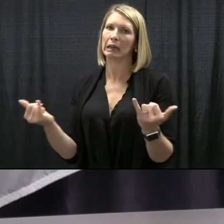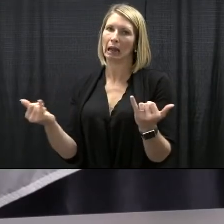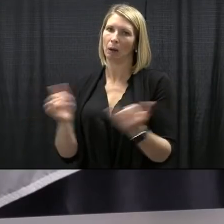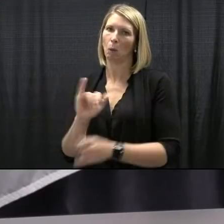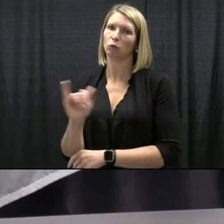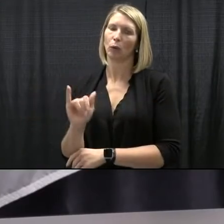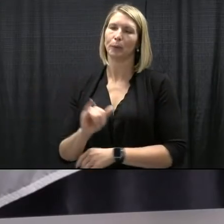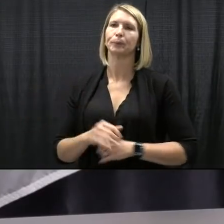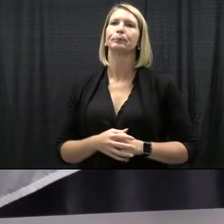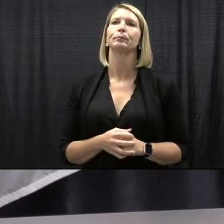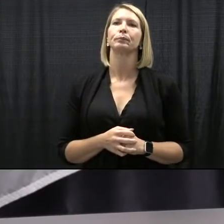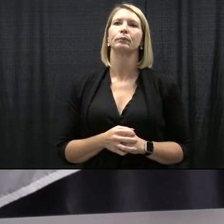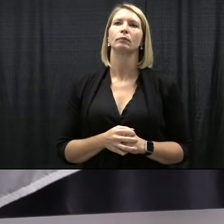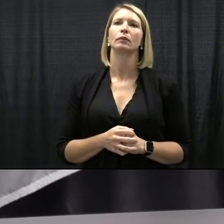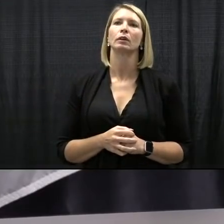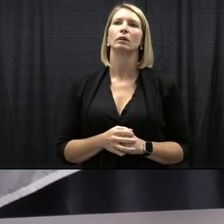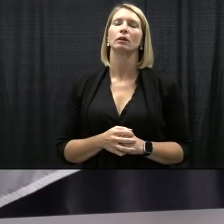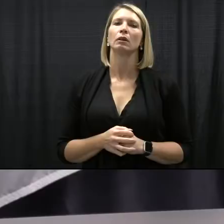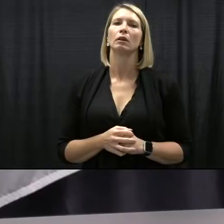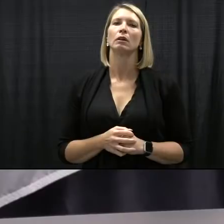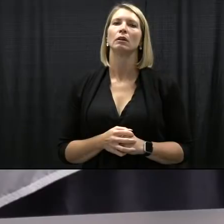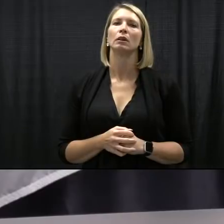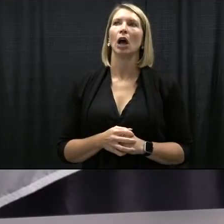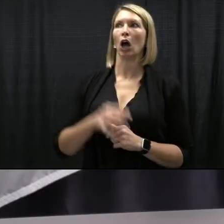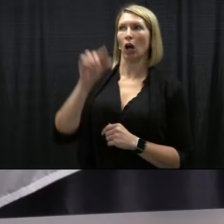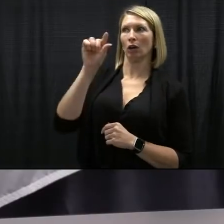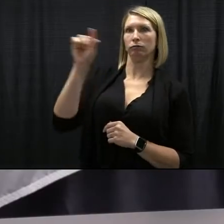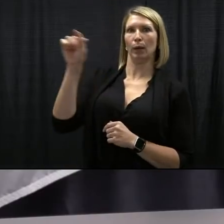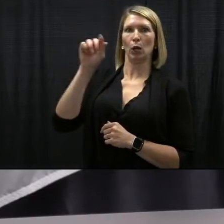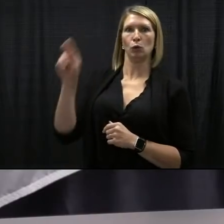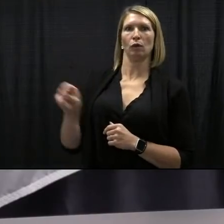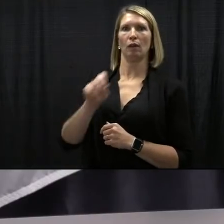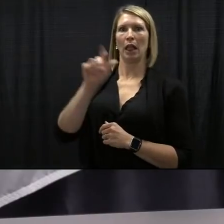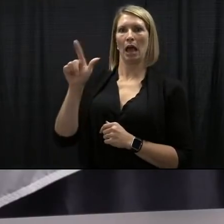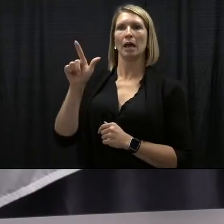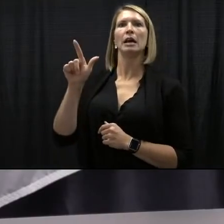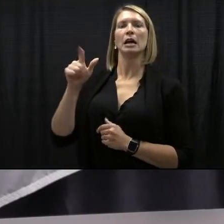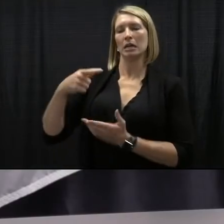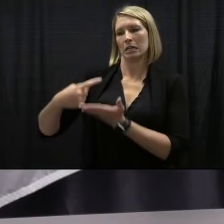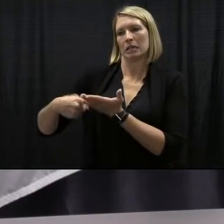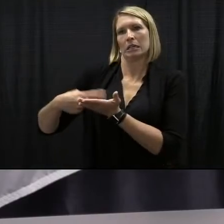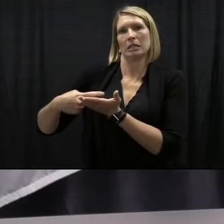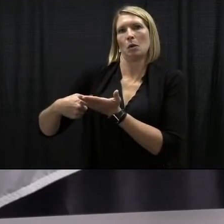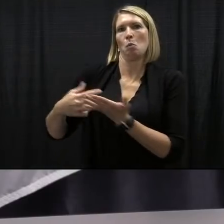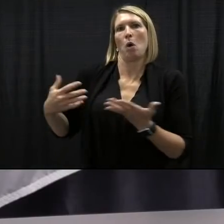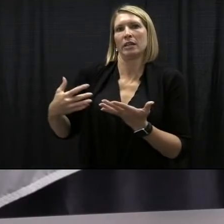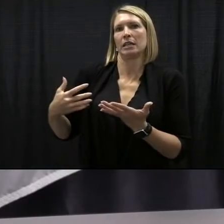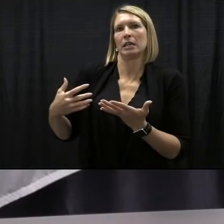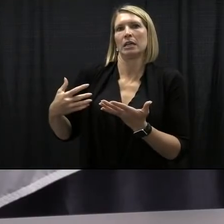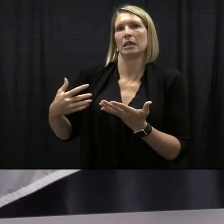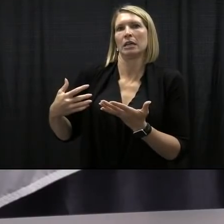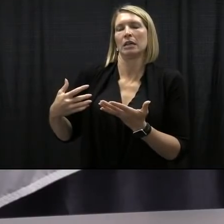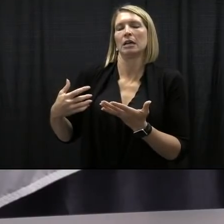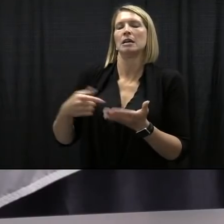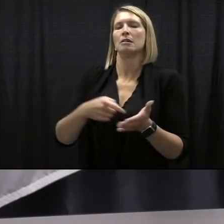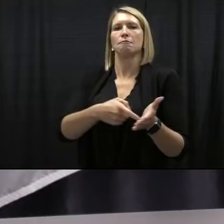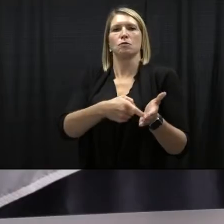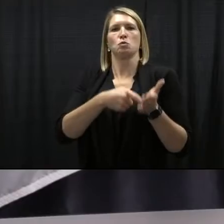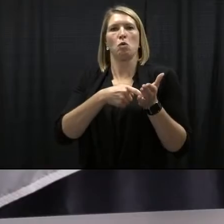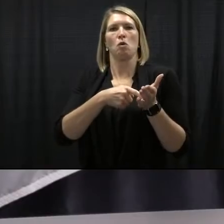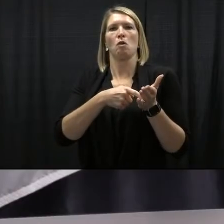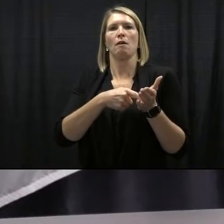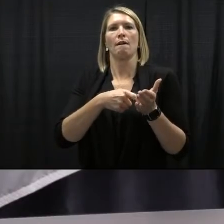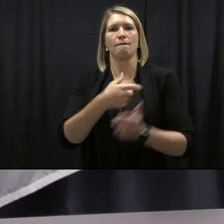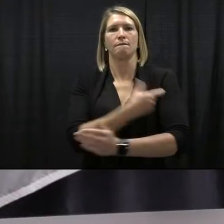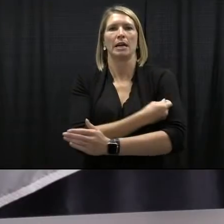We've also begun discussions amongst ourselves and with union leaders with respect to mandatory vaccines in the